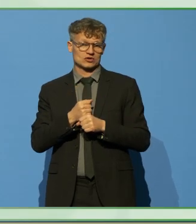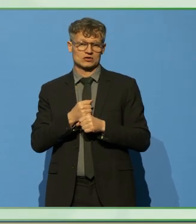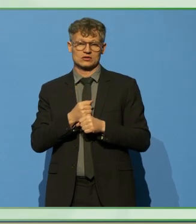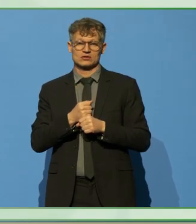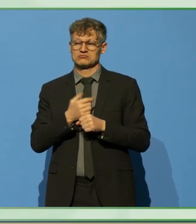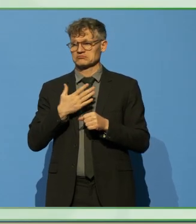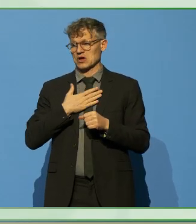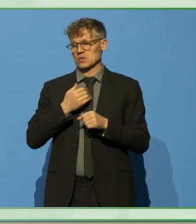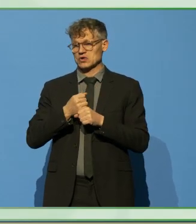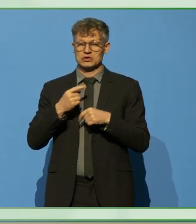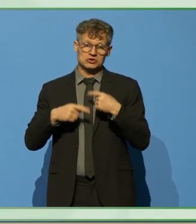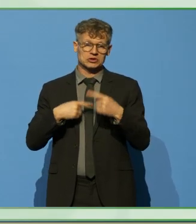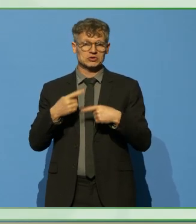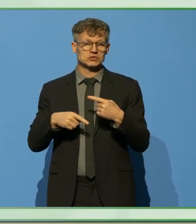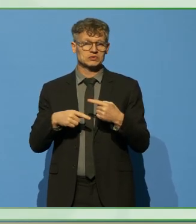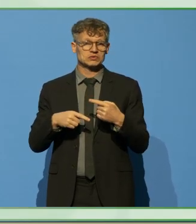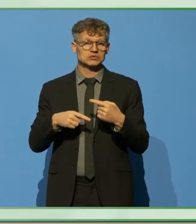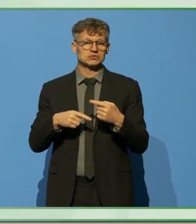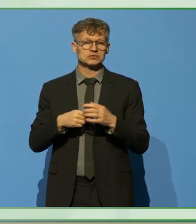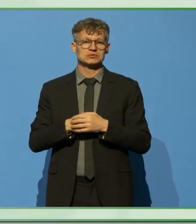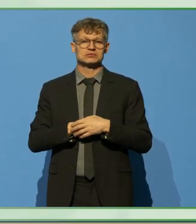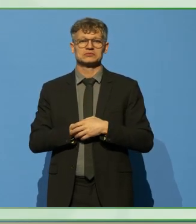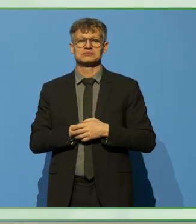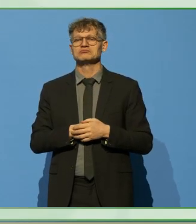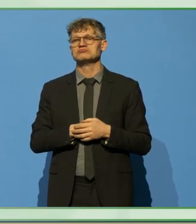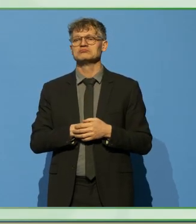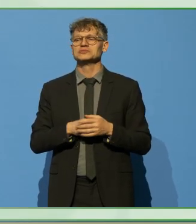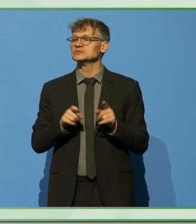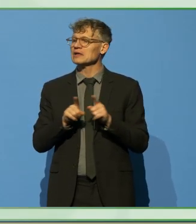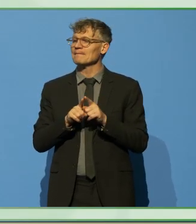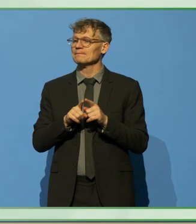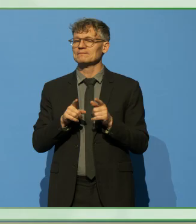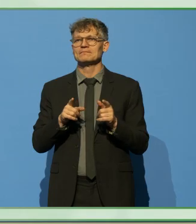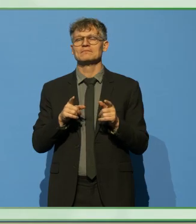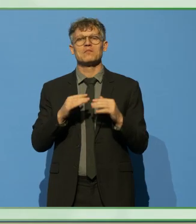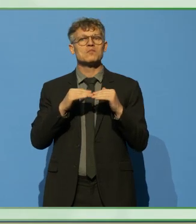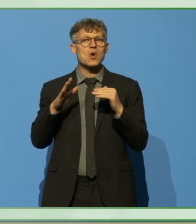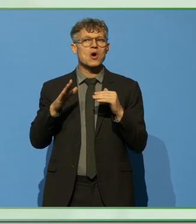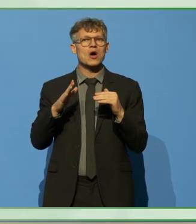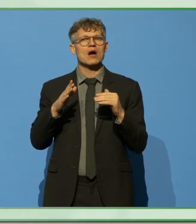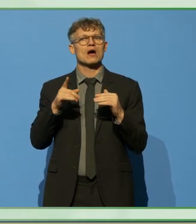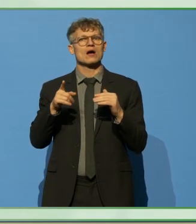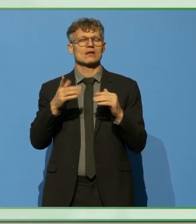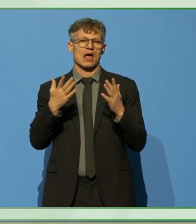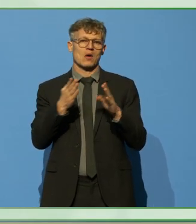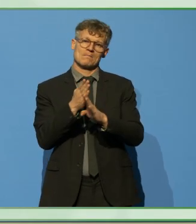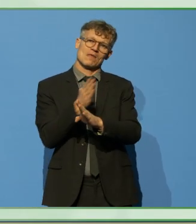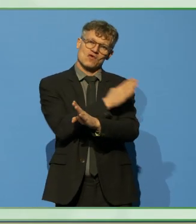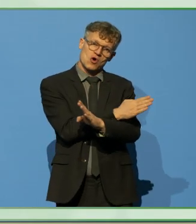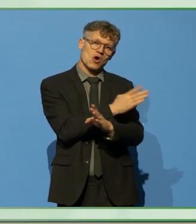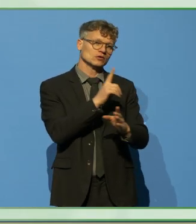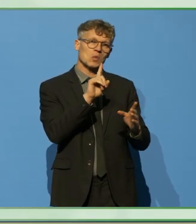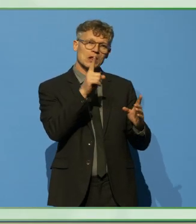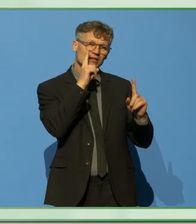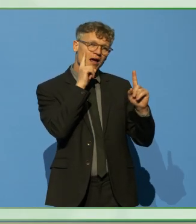checking what we are designing. So as said, in the preparation phase, we have more identified the objectives, and we have also identified